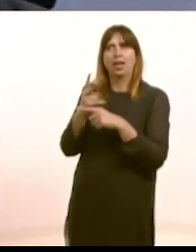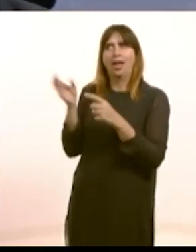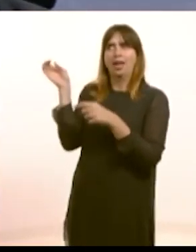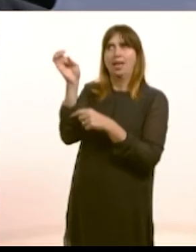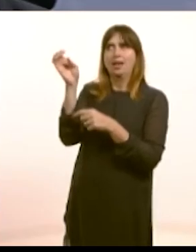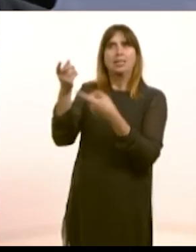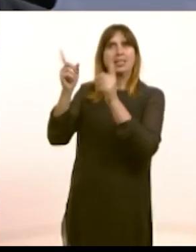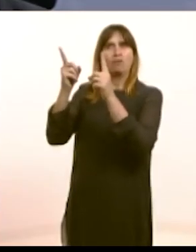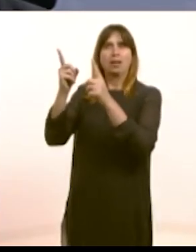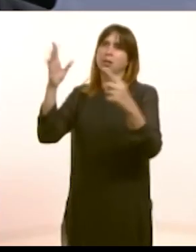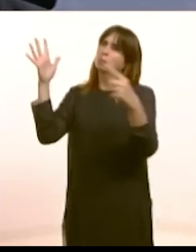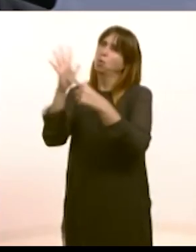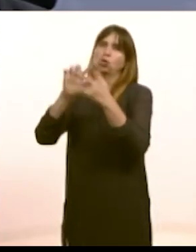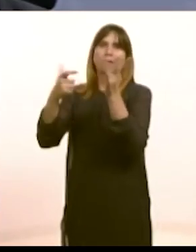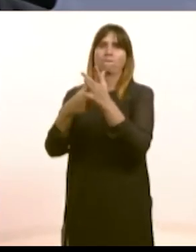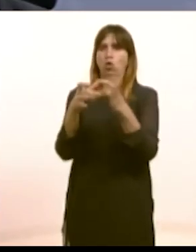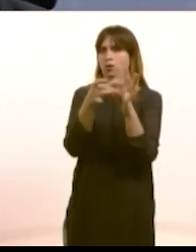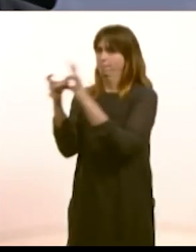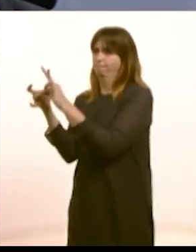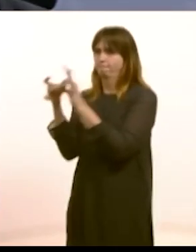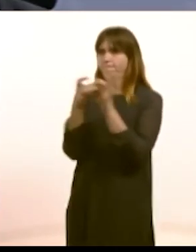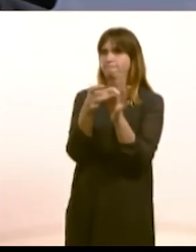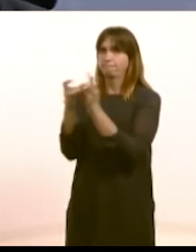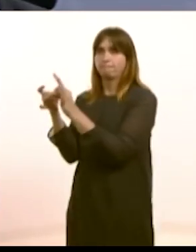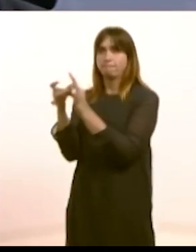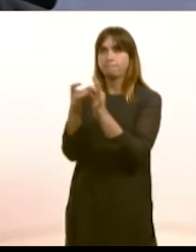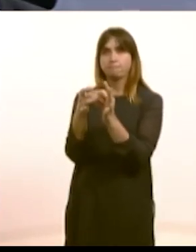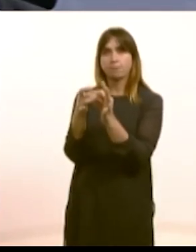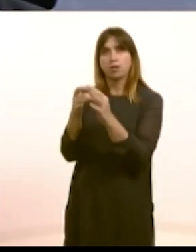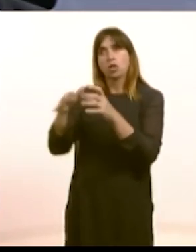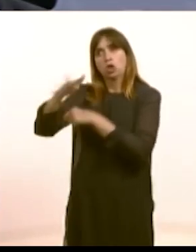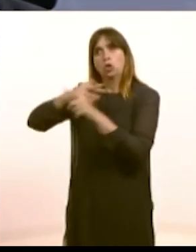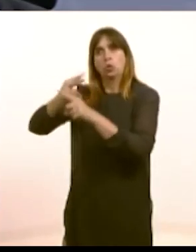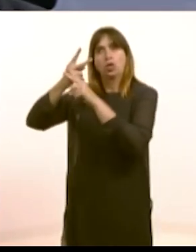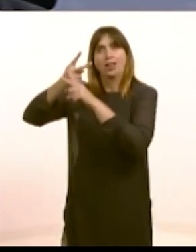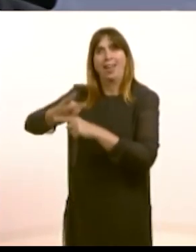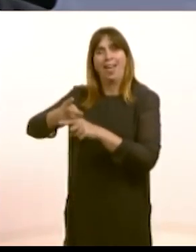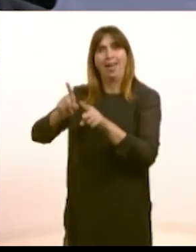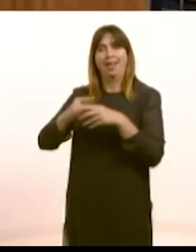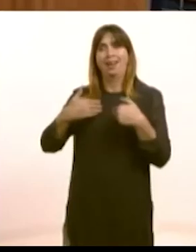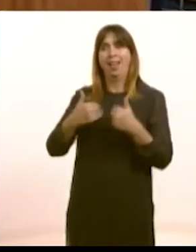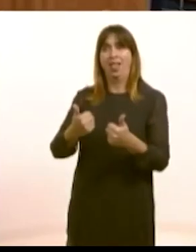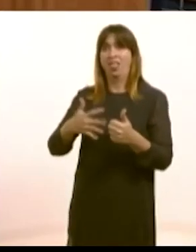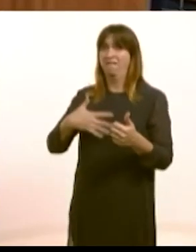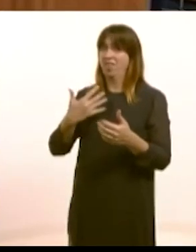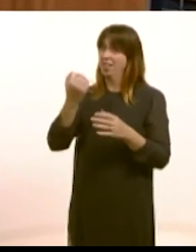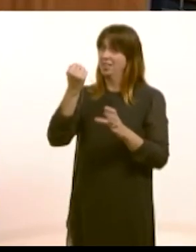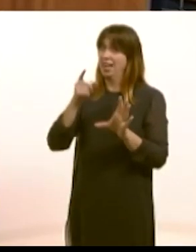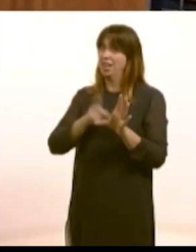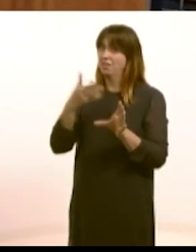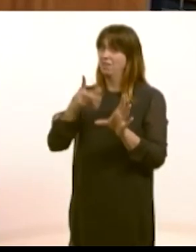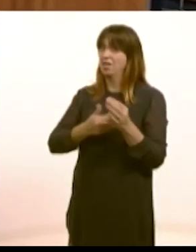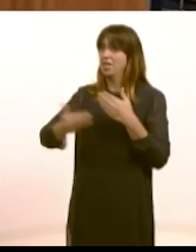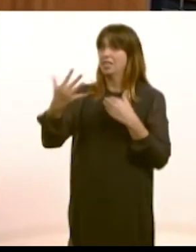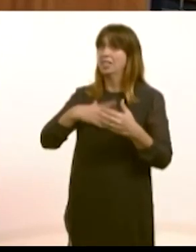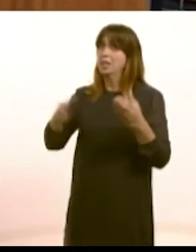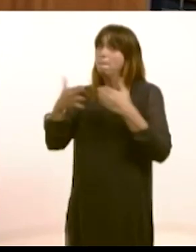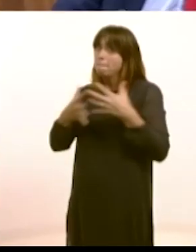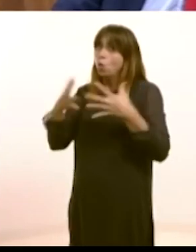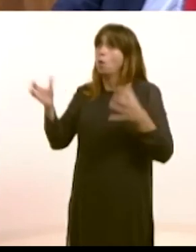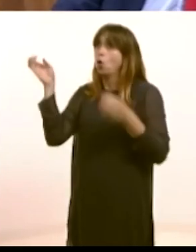changing face of NHS healthcare, particularly over these next 10, 15 years when we need more of these people, not less? How